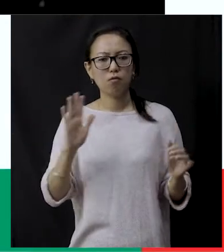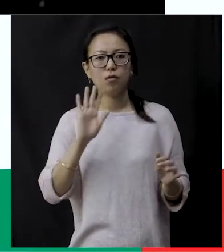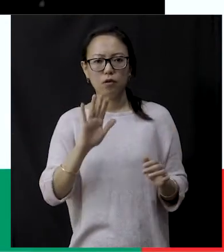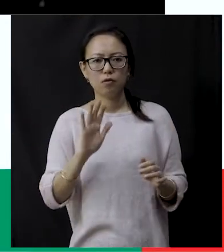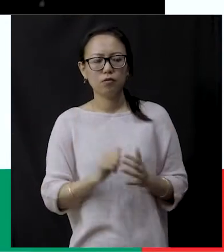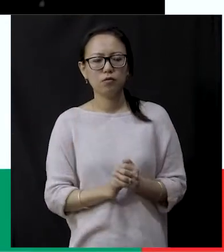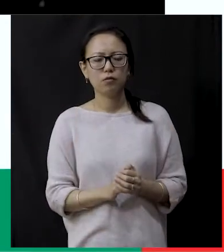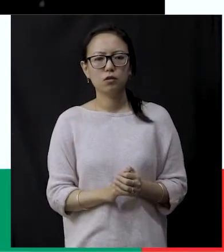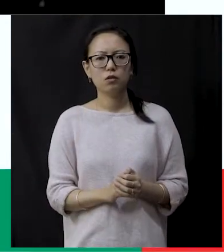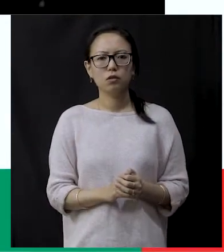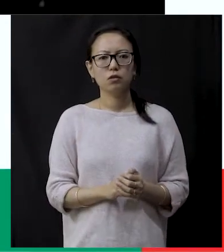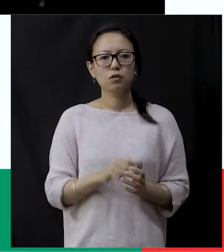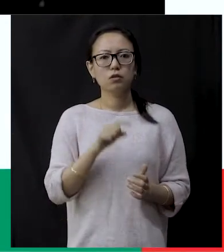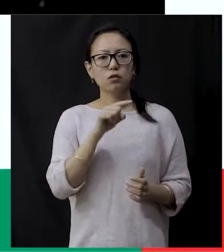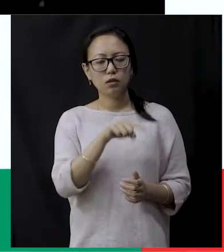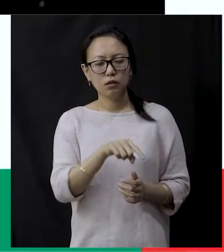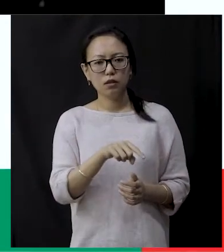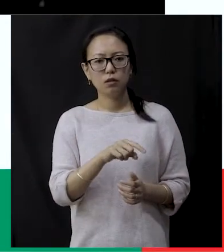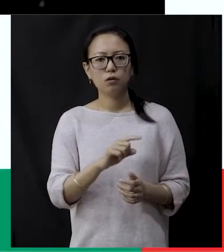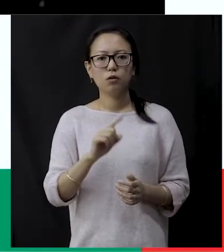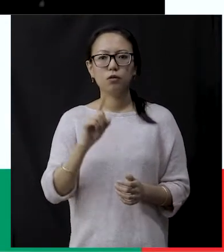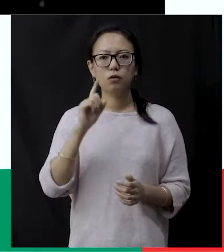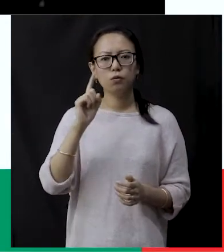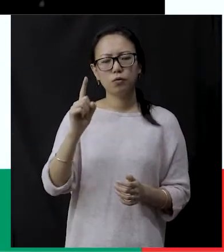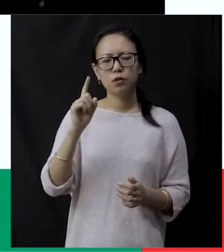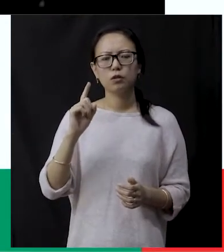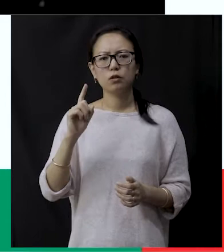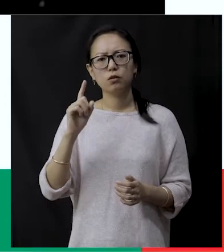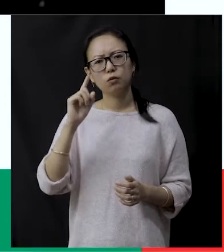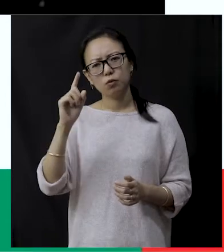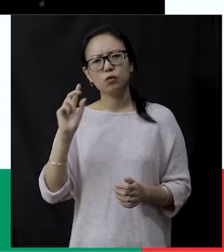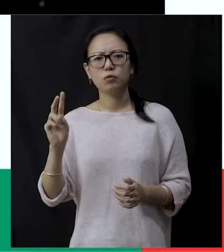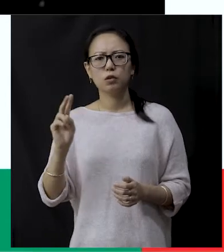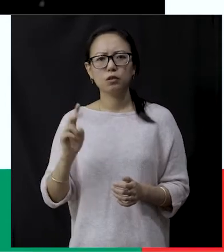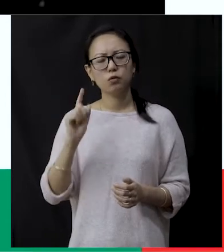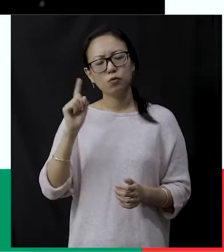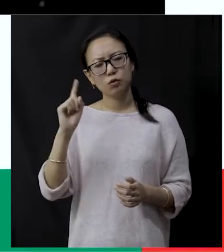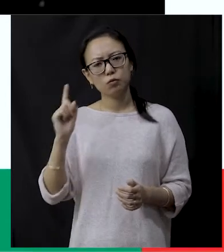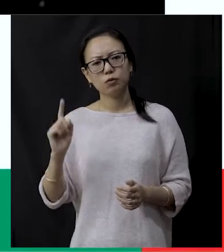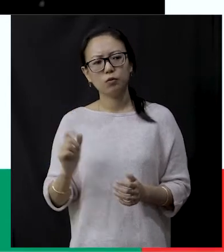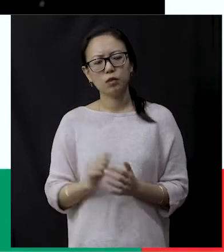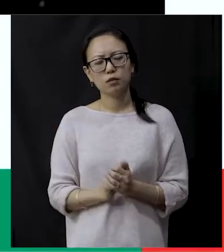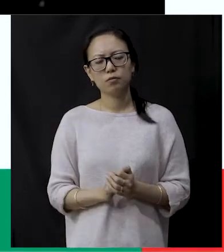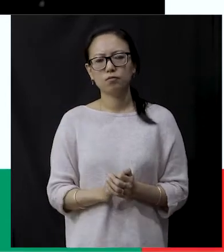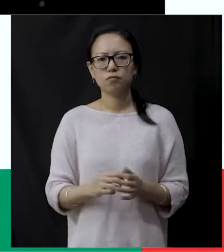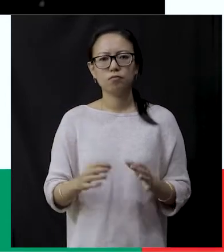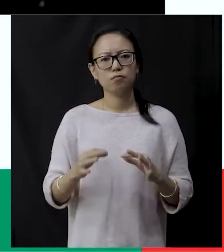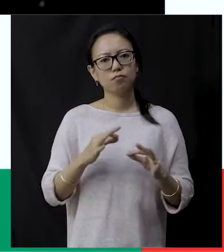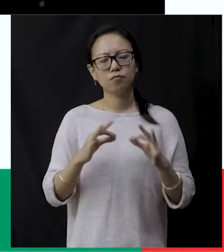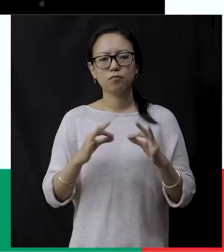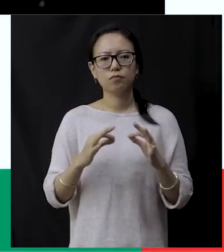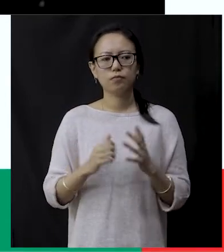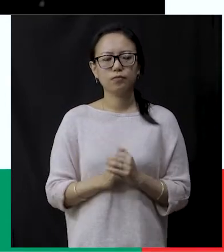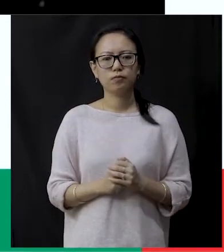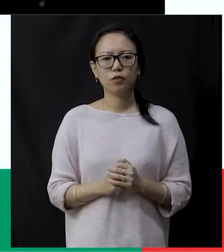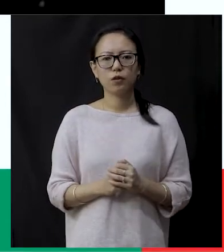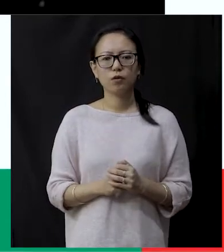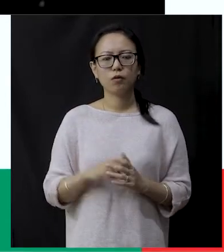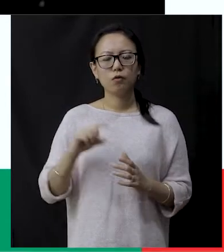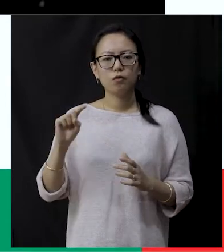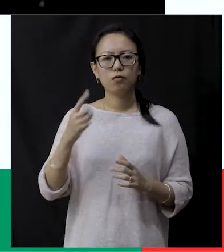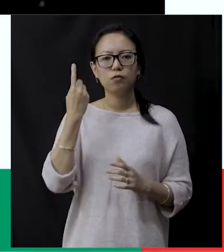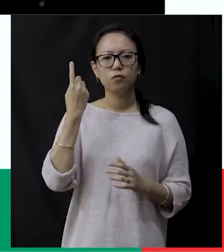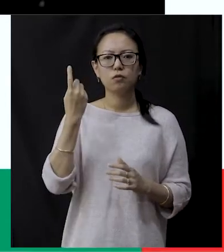the heavenly bodies one by one in details. So first, let's discuss about the